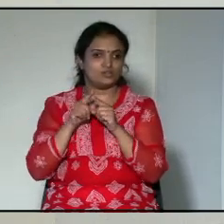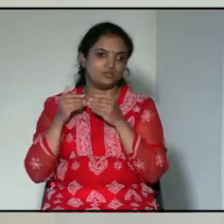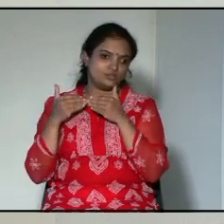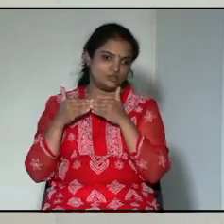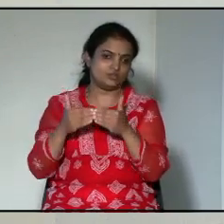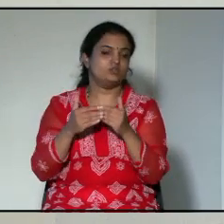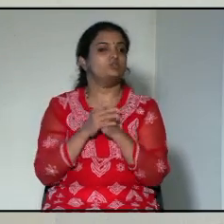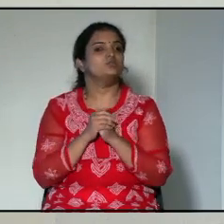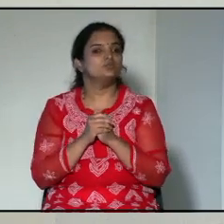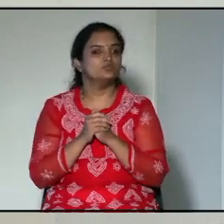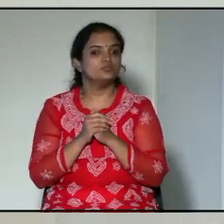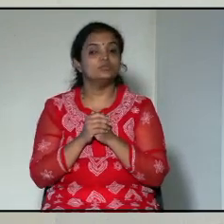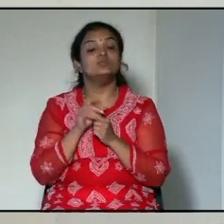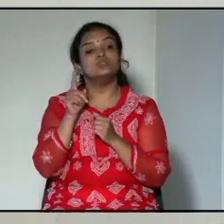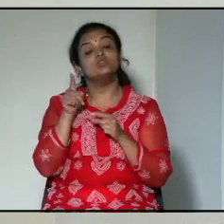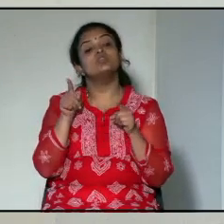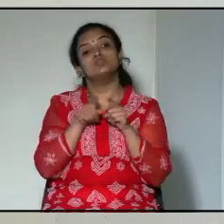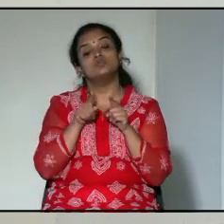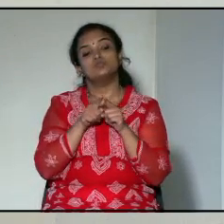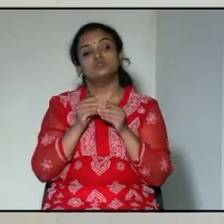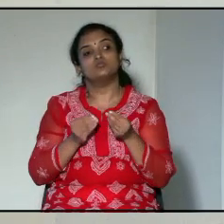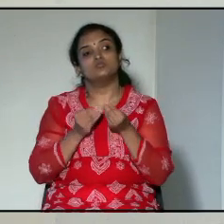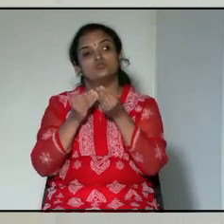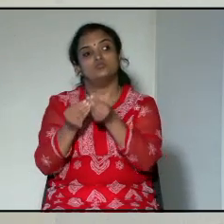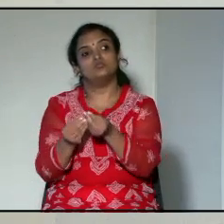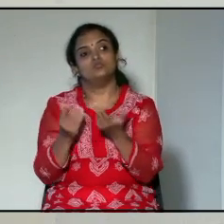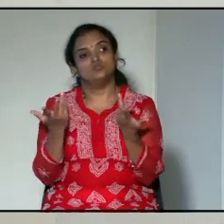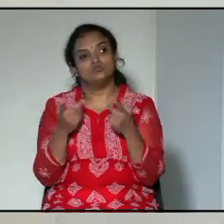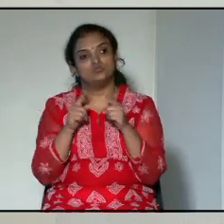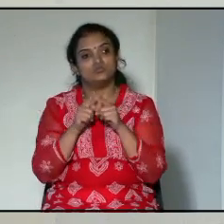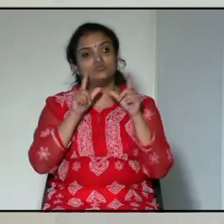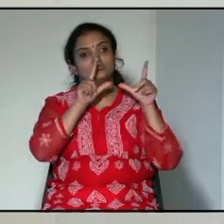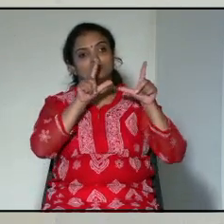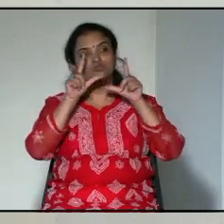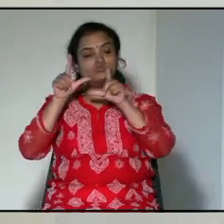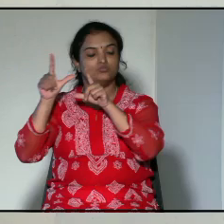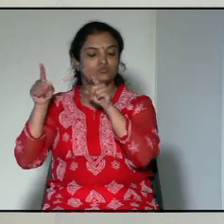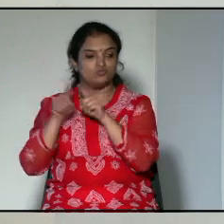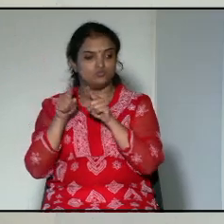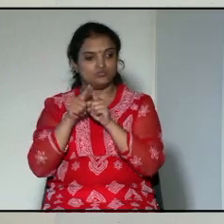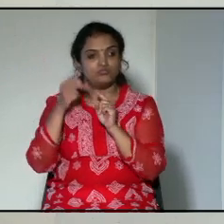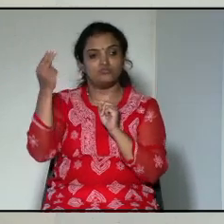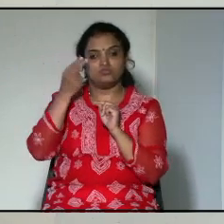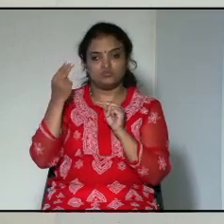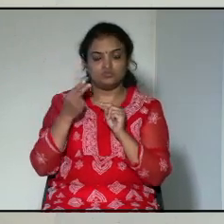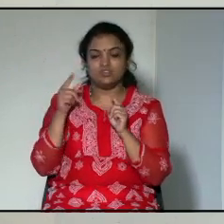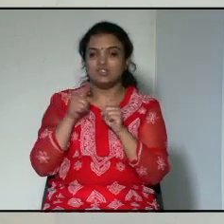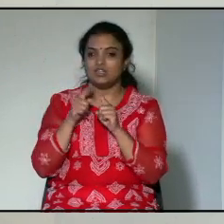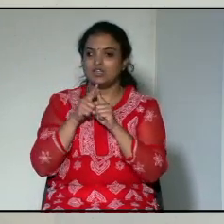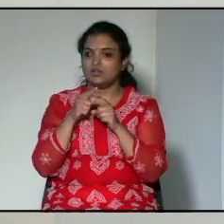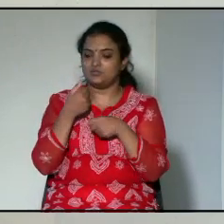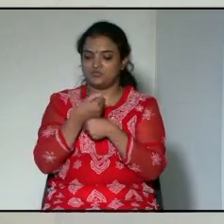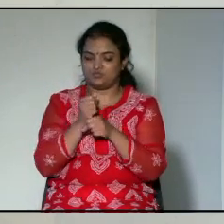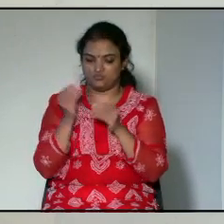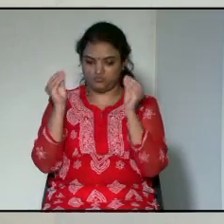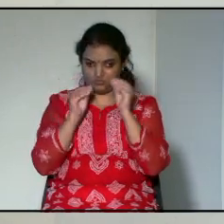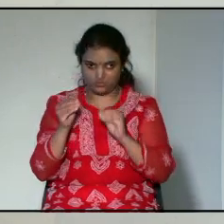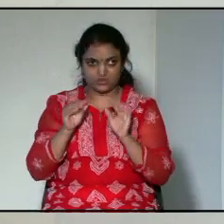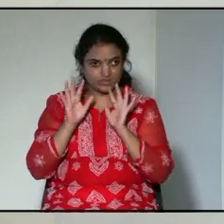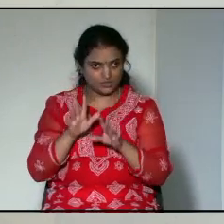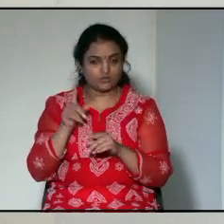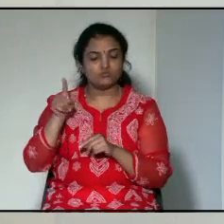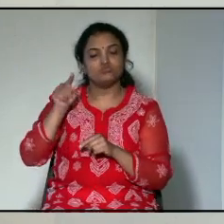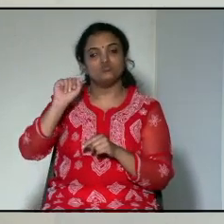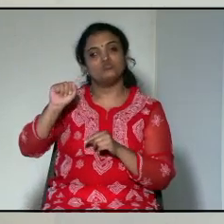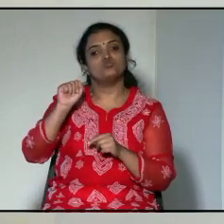Kolkata. She has also authored exhibition monographs and artist biographies, among them, in her own